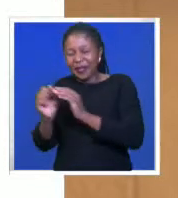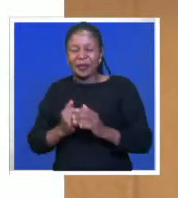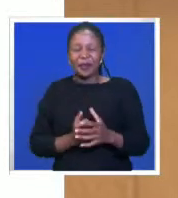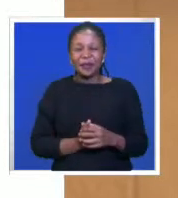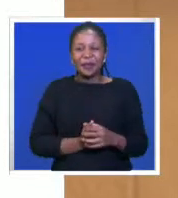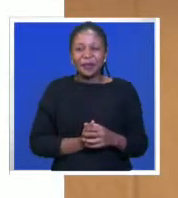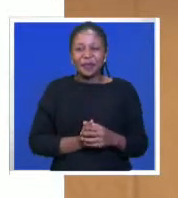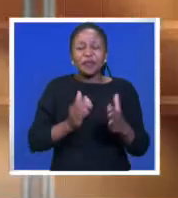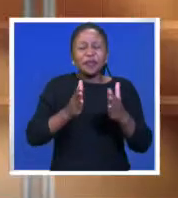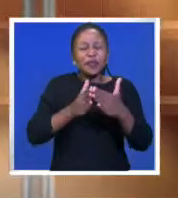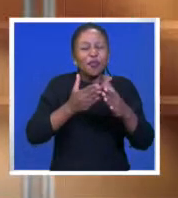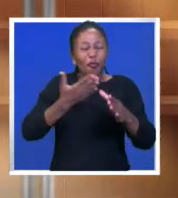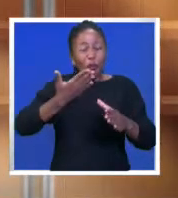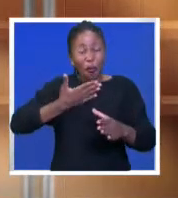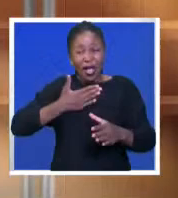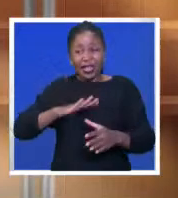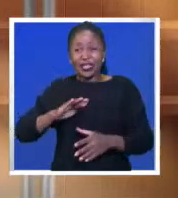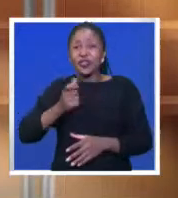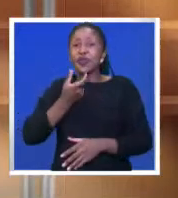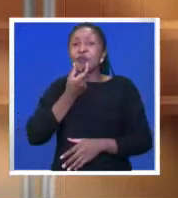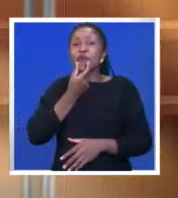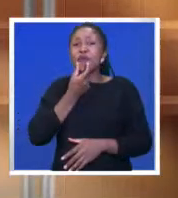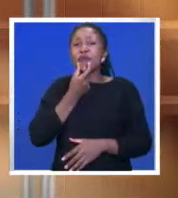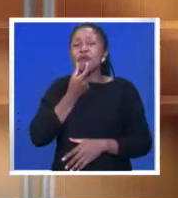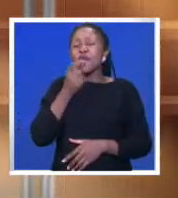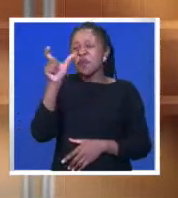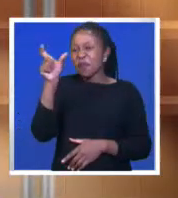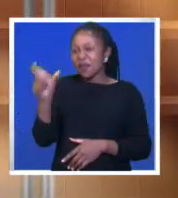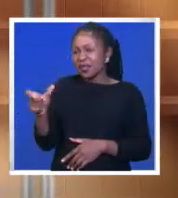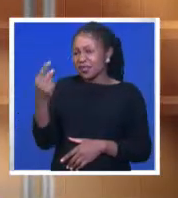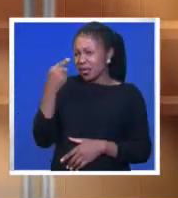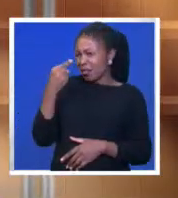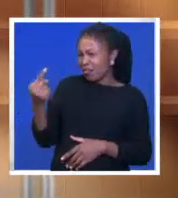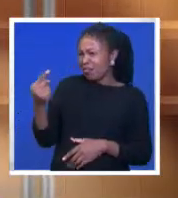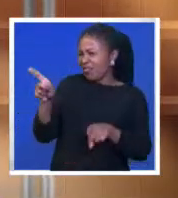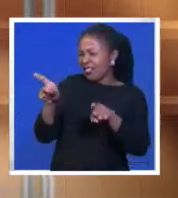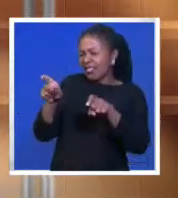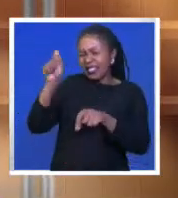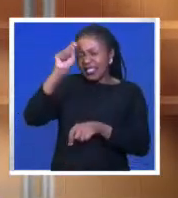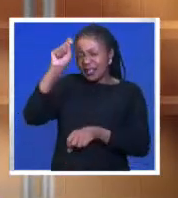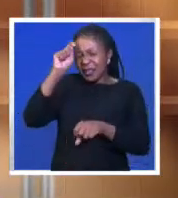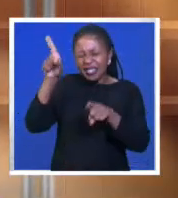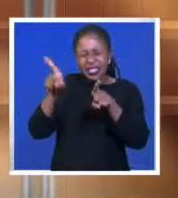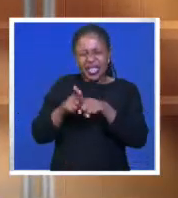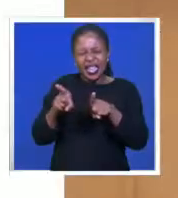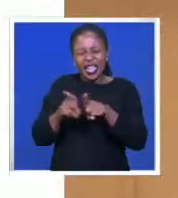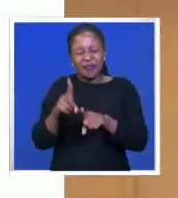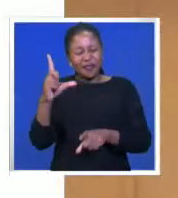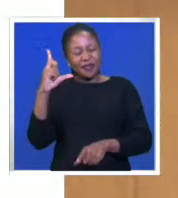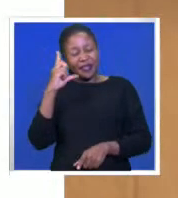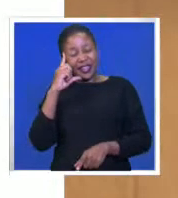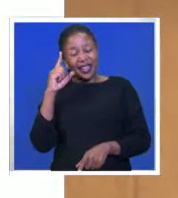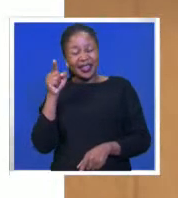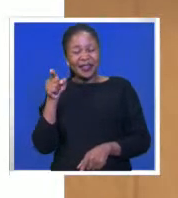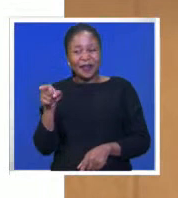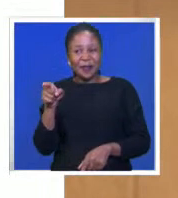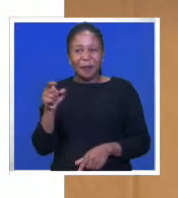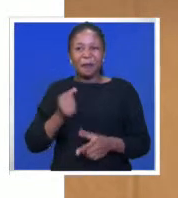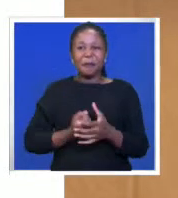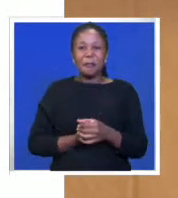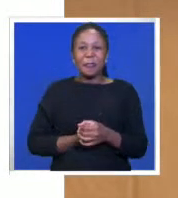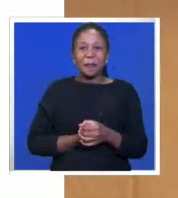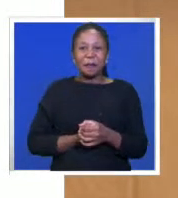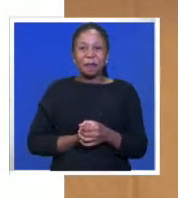was asleep. My dear Lena, let's go back and read again. A sudden idea struck